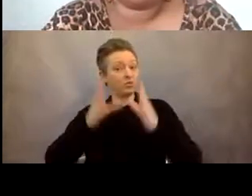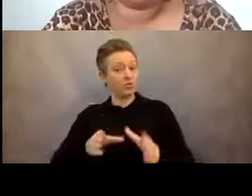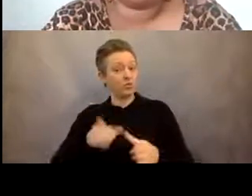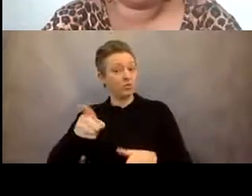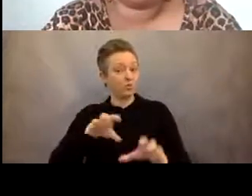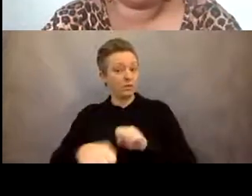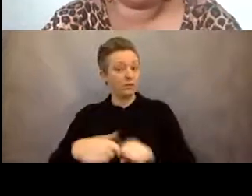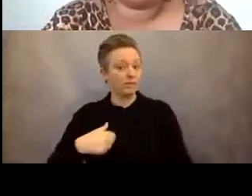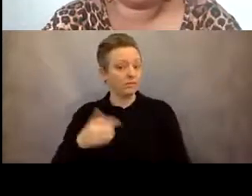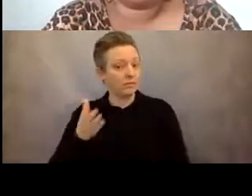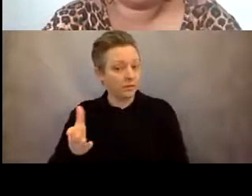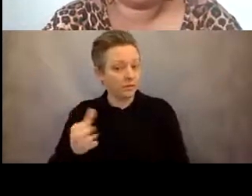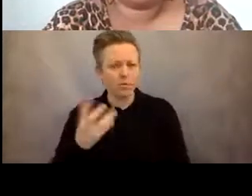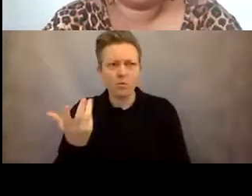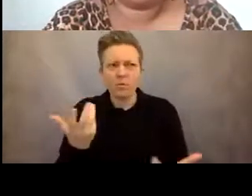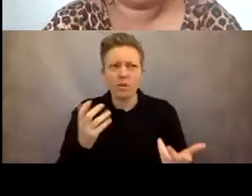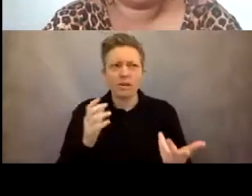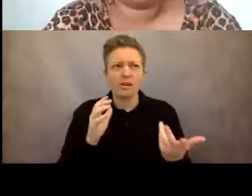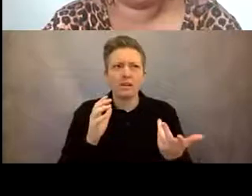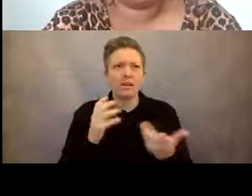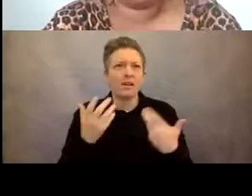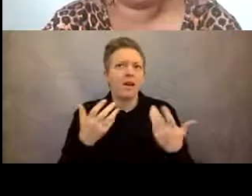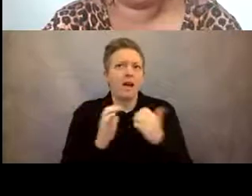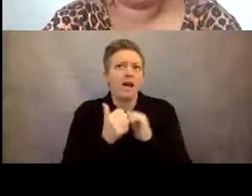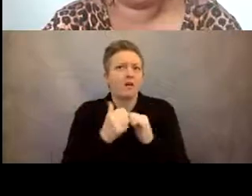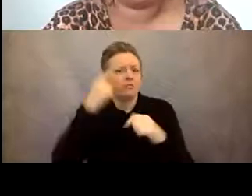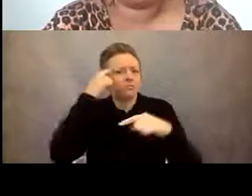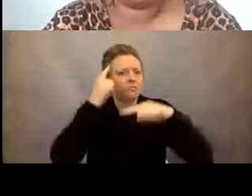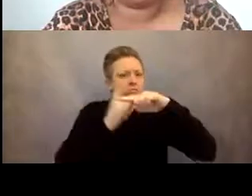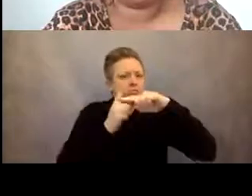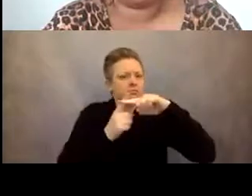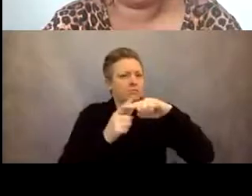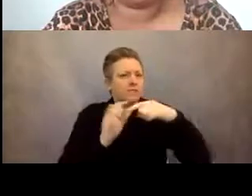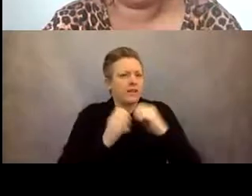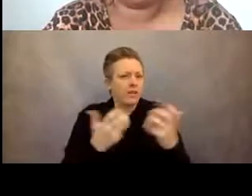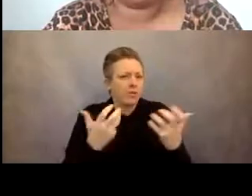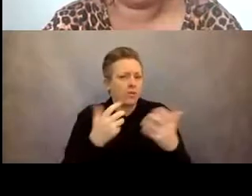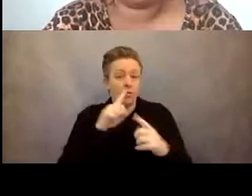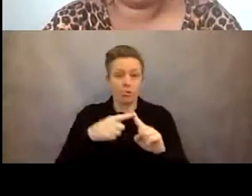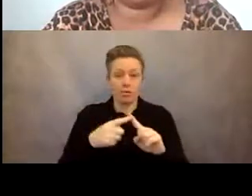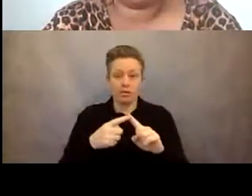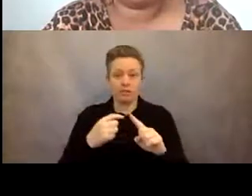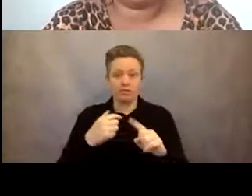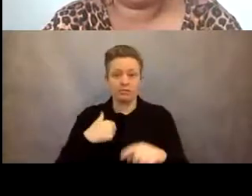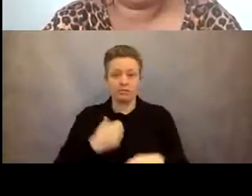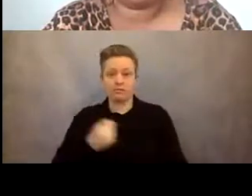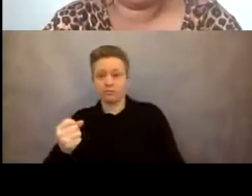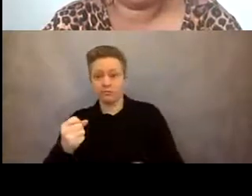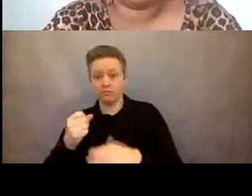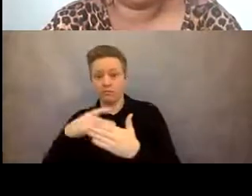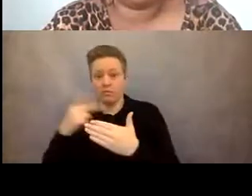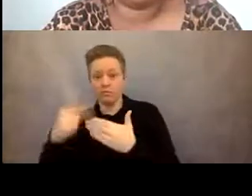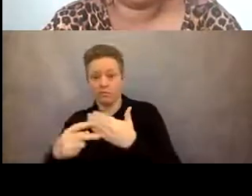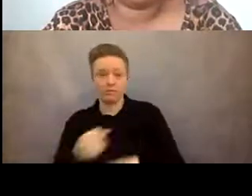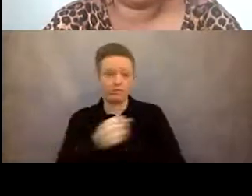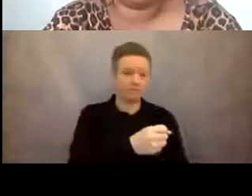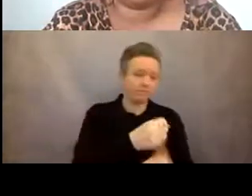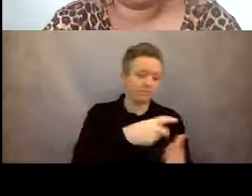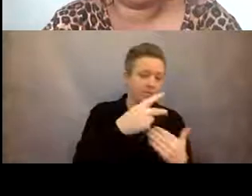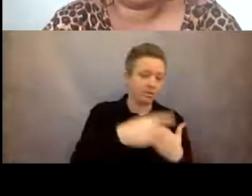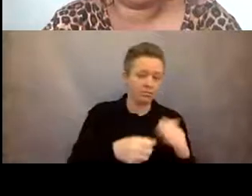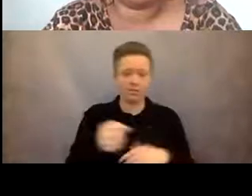So I really didn't have high hopes after 19 years ago in and out of the systems that I could do better, but